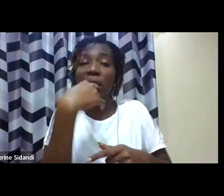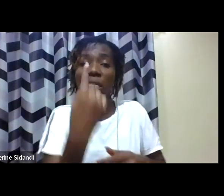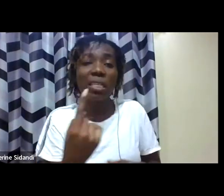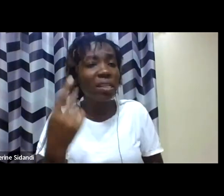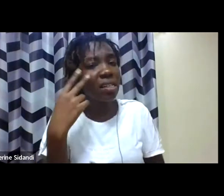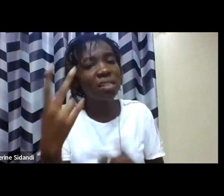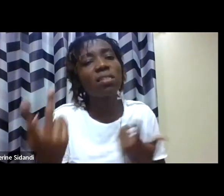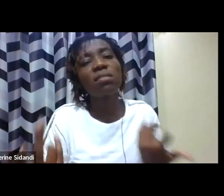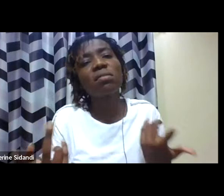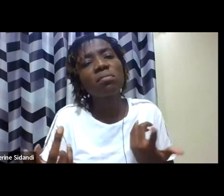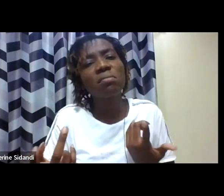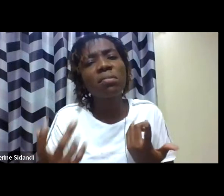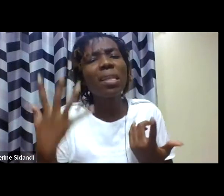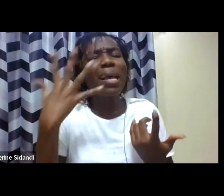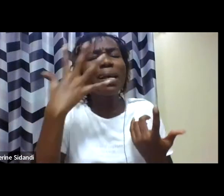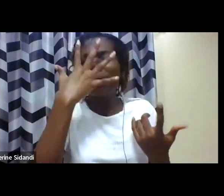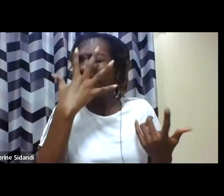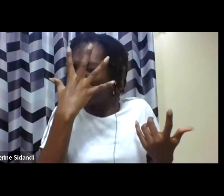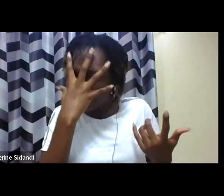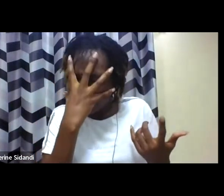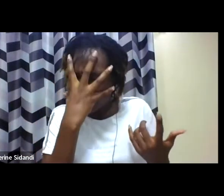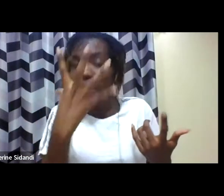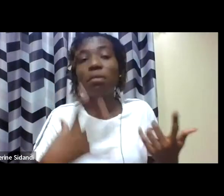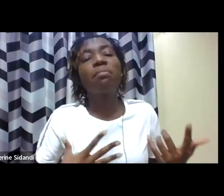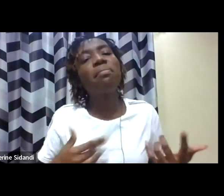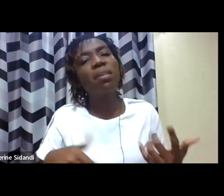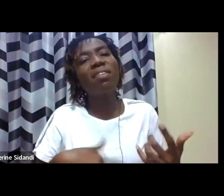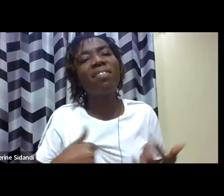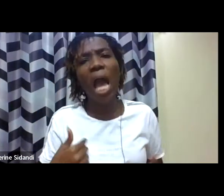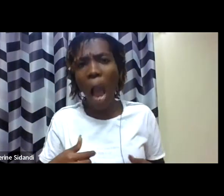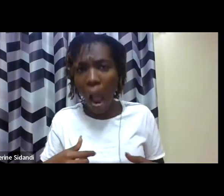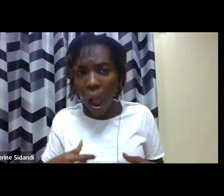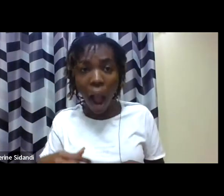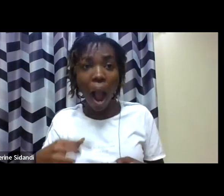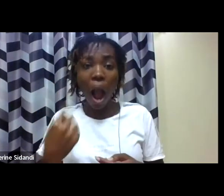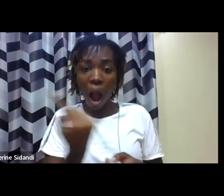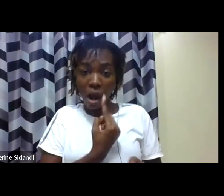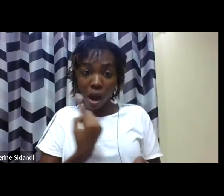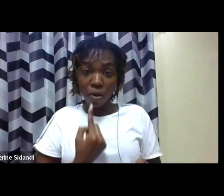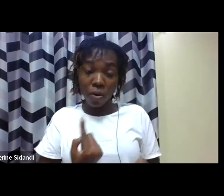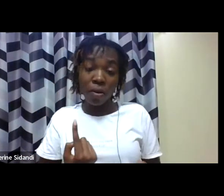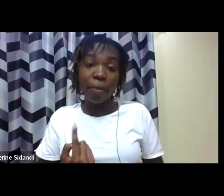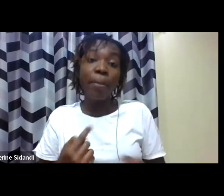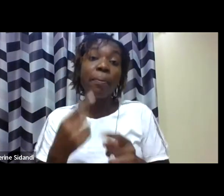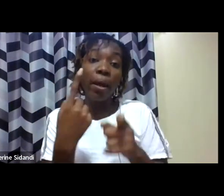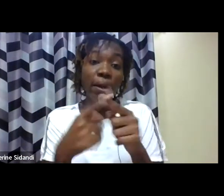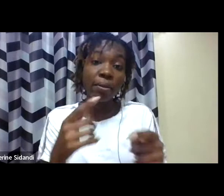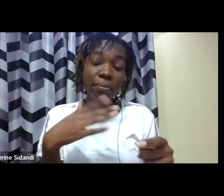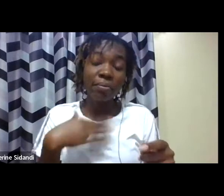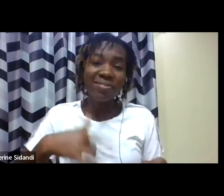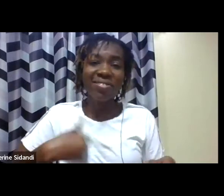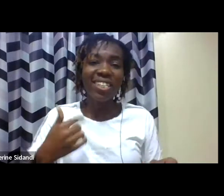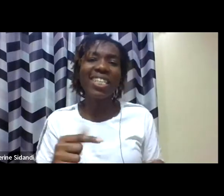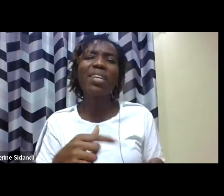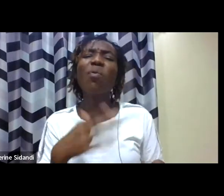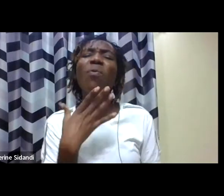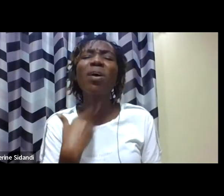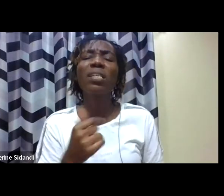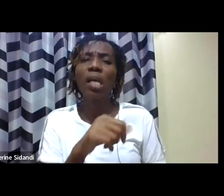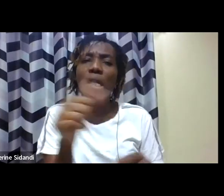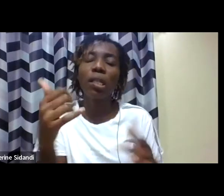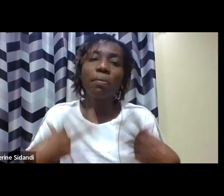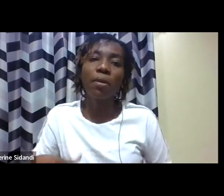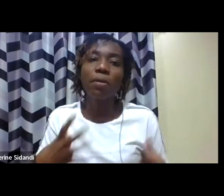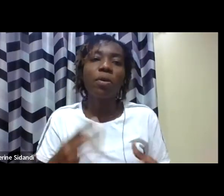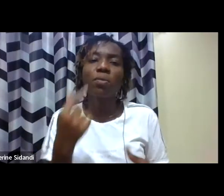the embarrassment that I felt that I was the odd one out. And I felt I need others. It was a bit lonely there. I